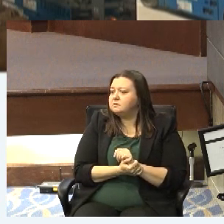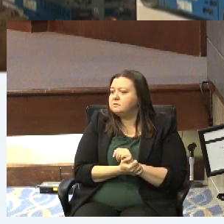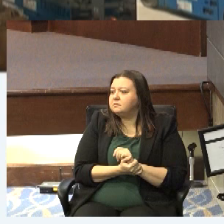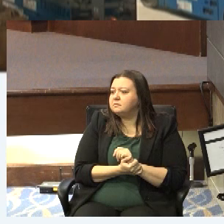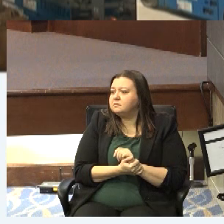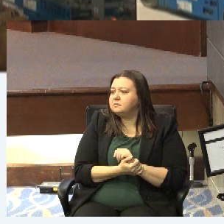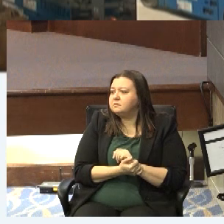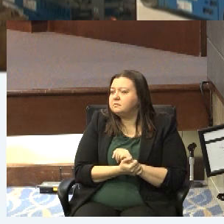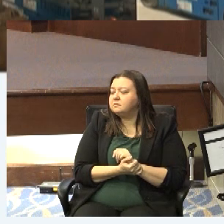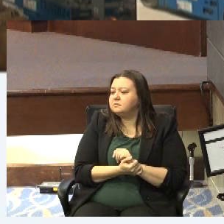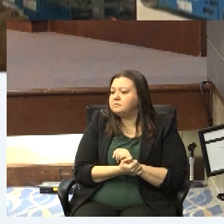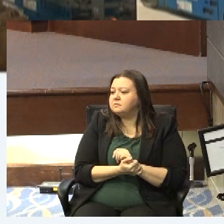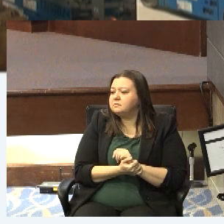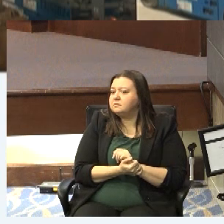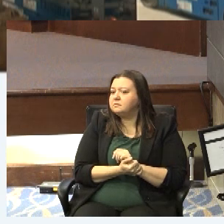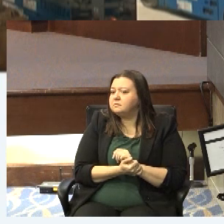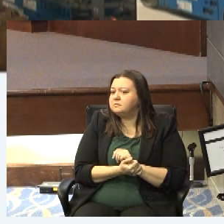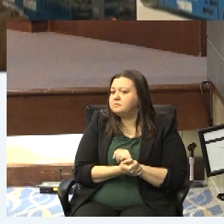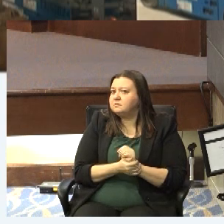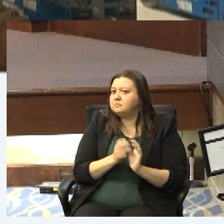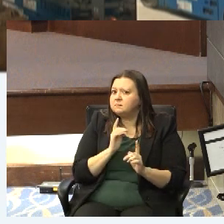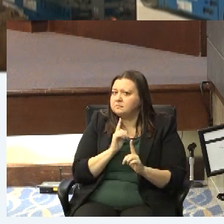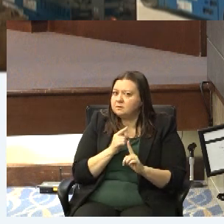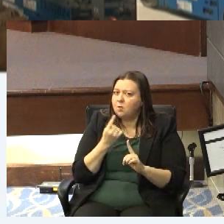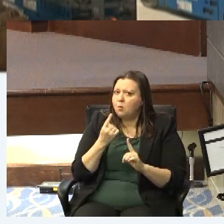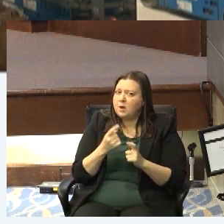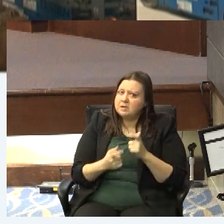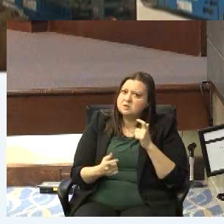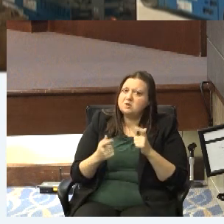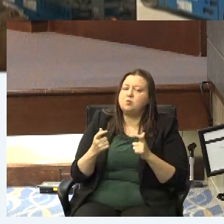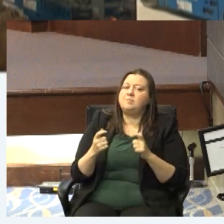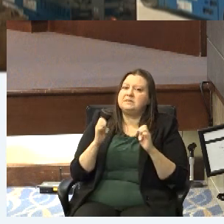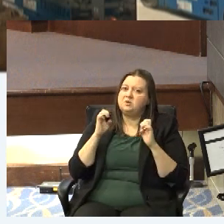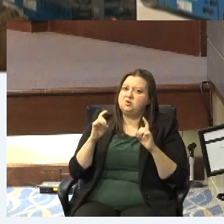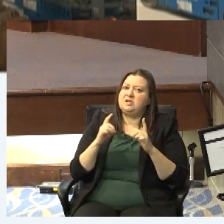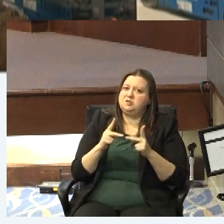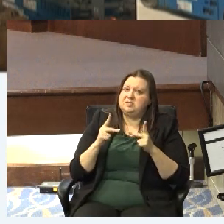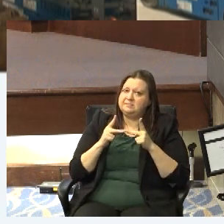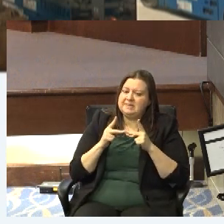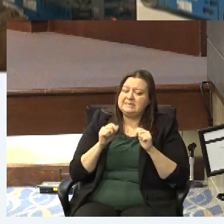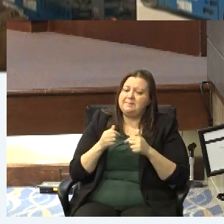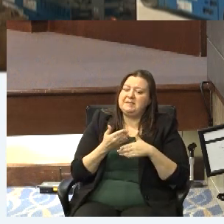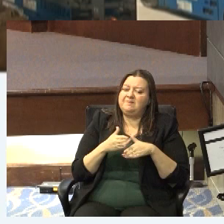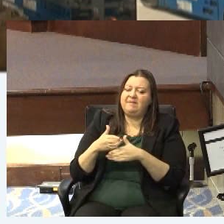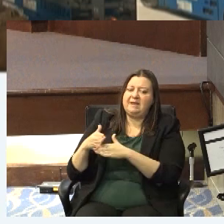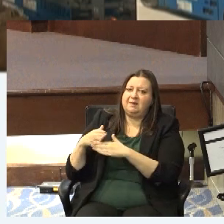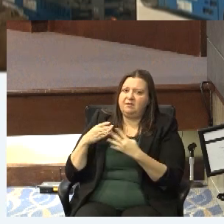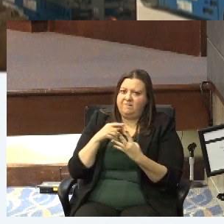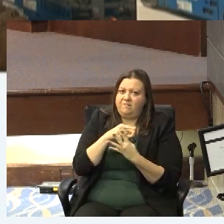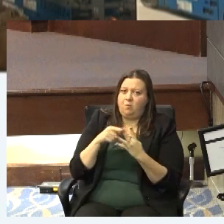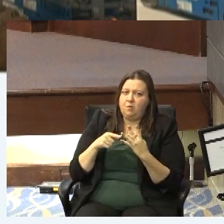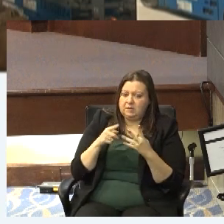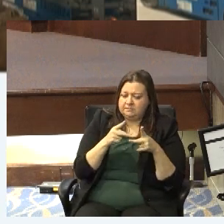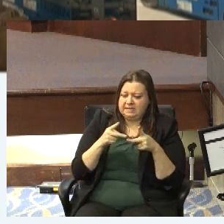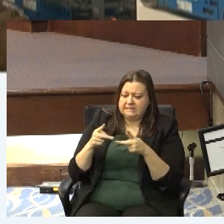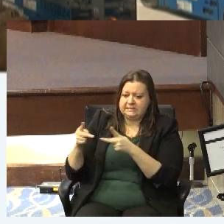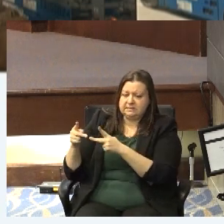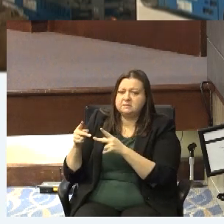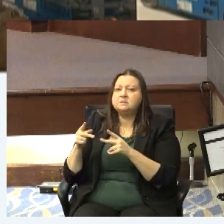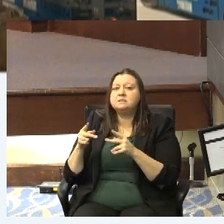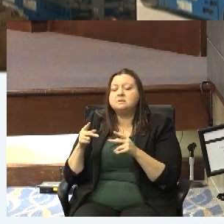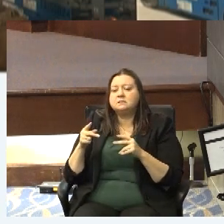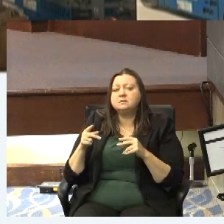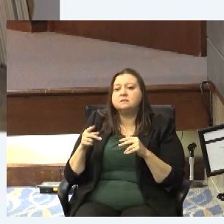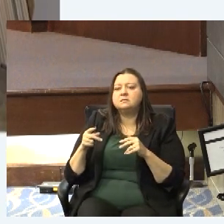ginormous education space that can be subdivided into four spaces. Without a doubt,